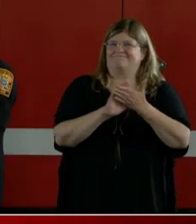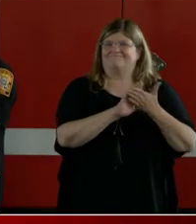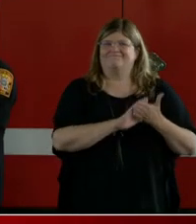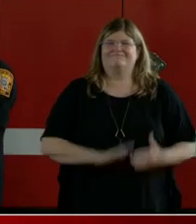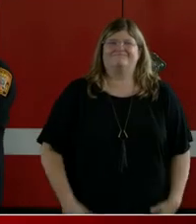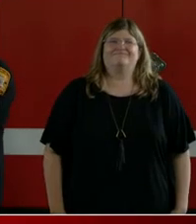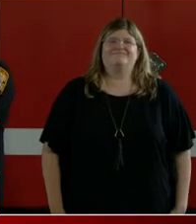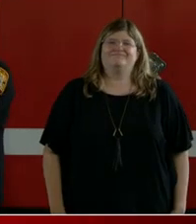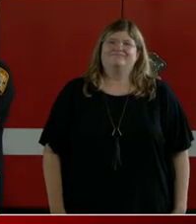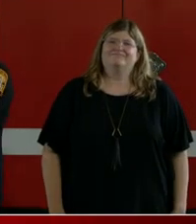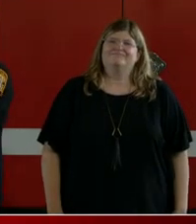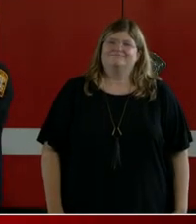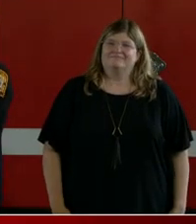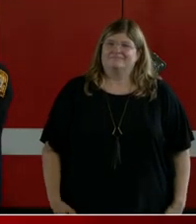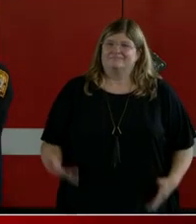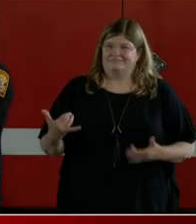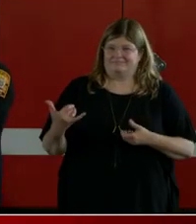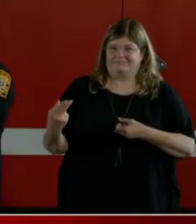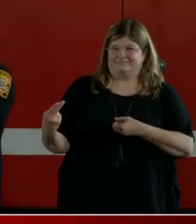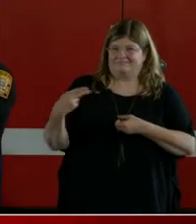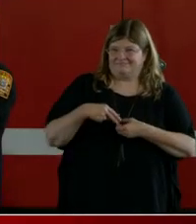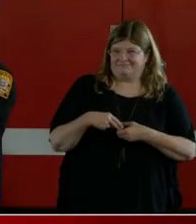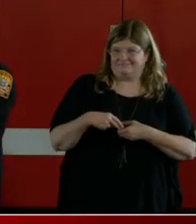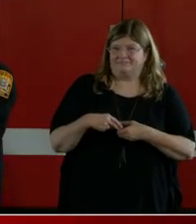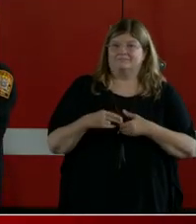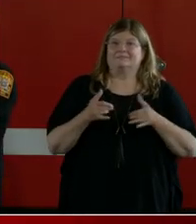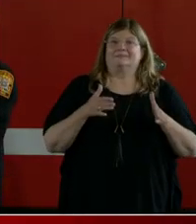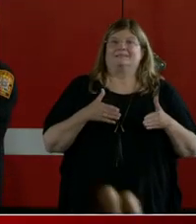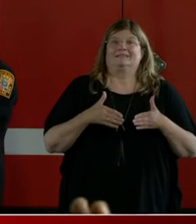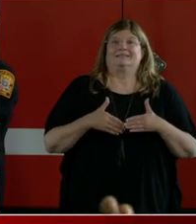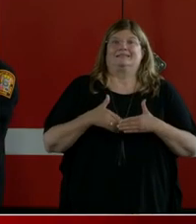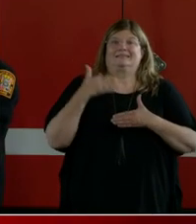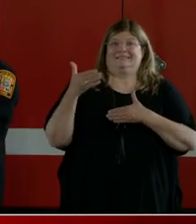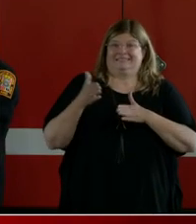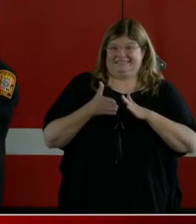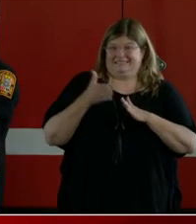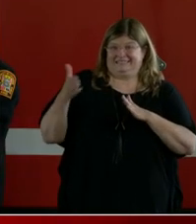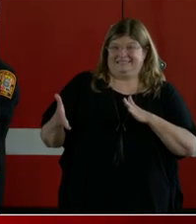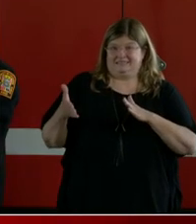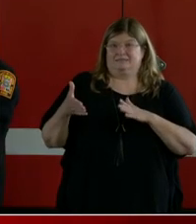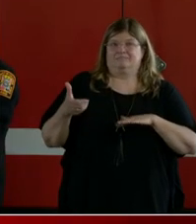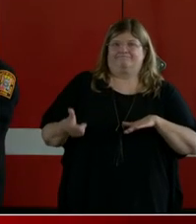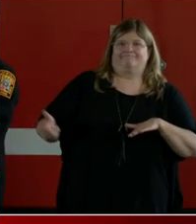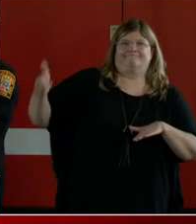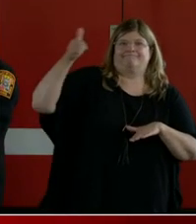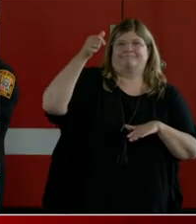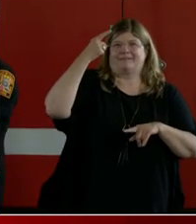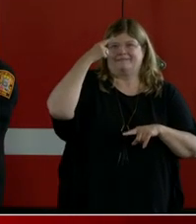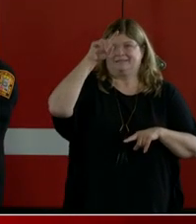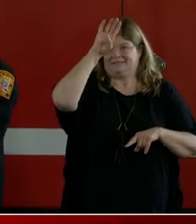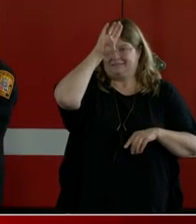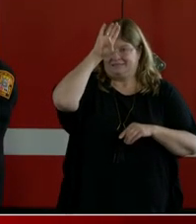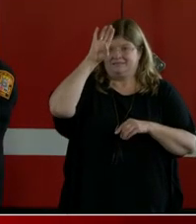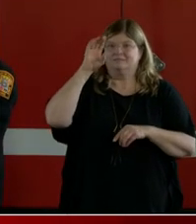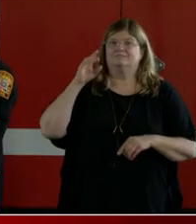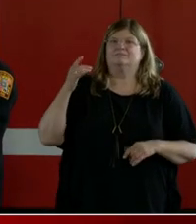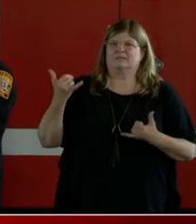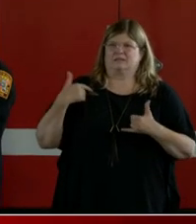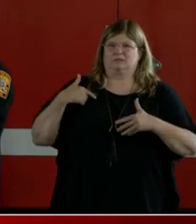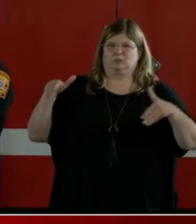I'm also joined by the next fire chief for the District of Columbia, who I will